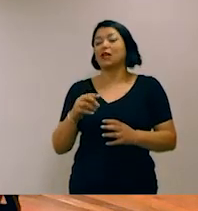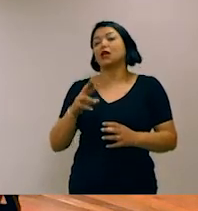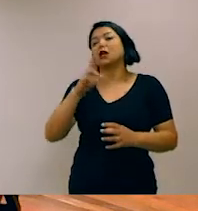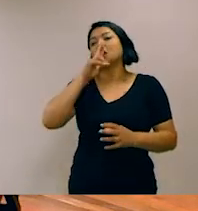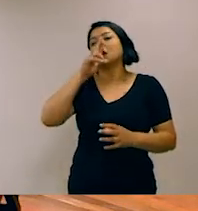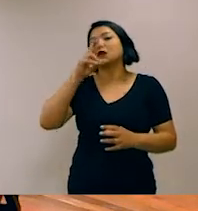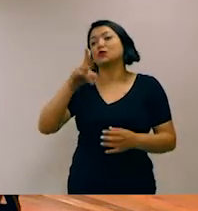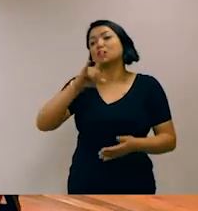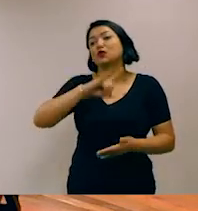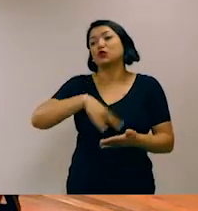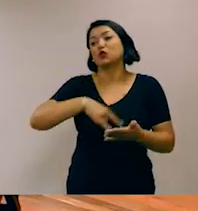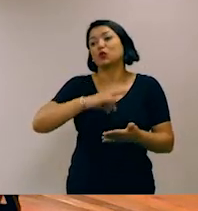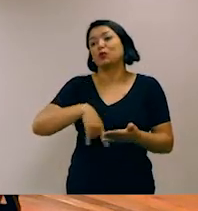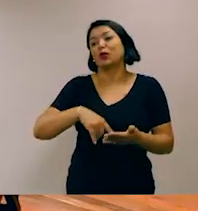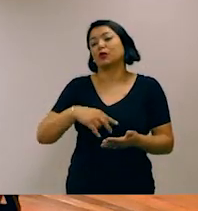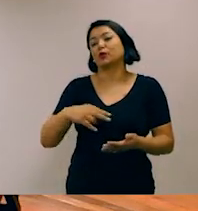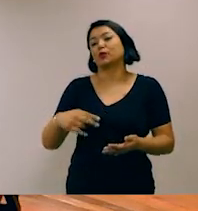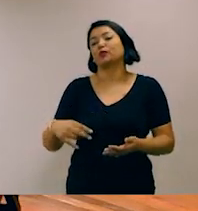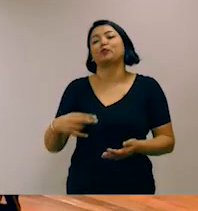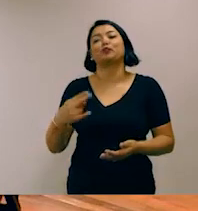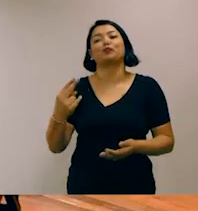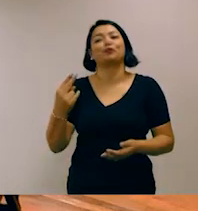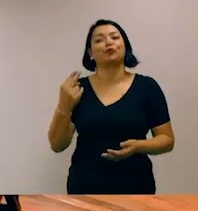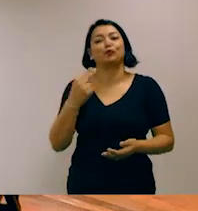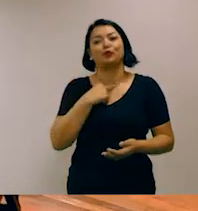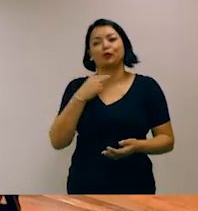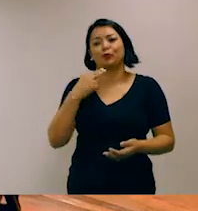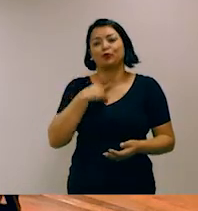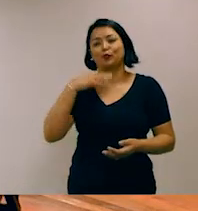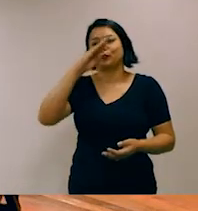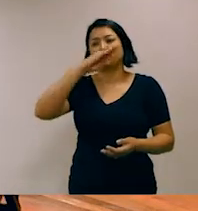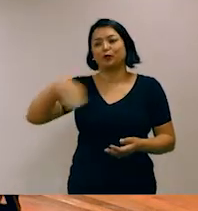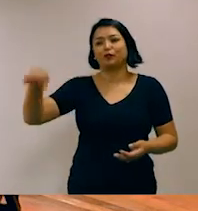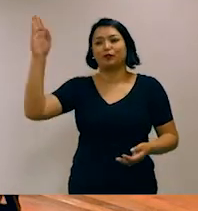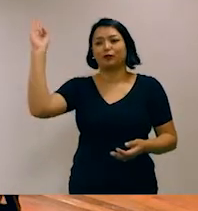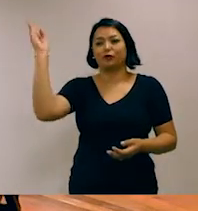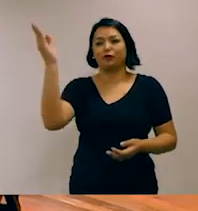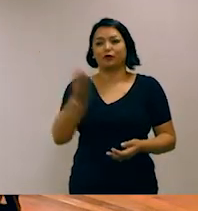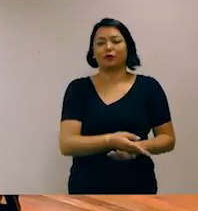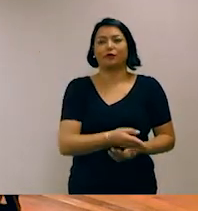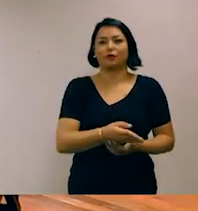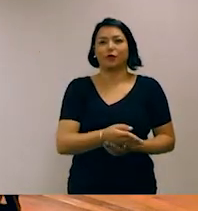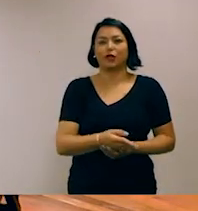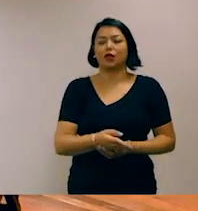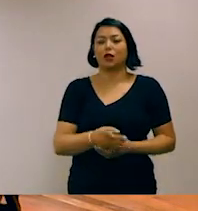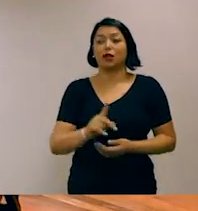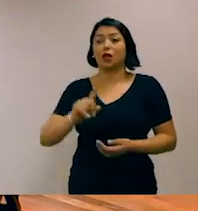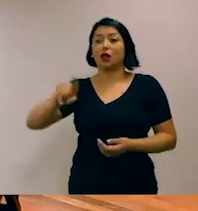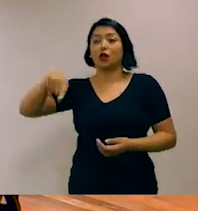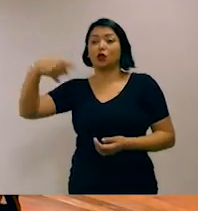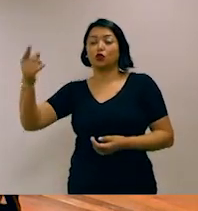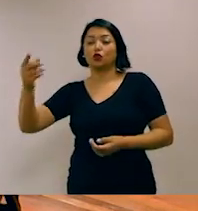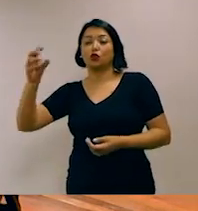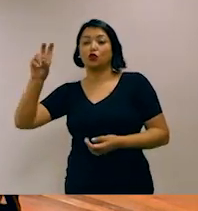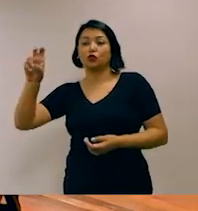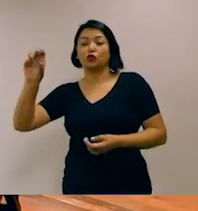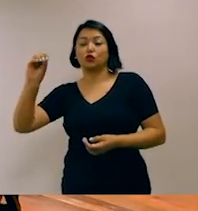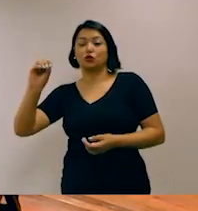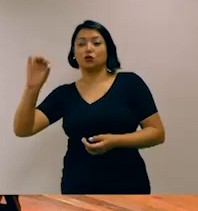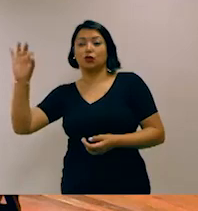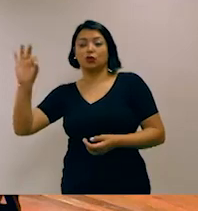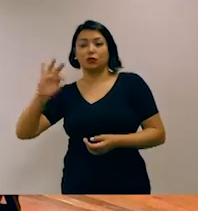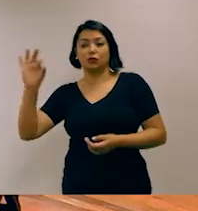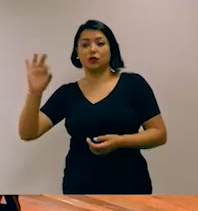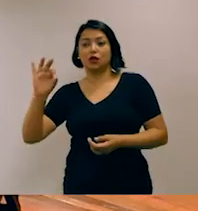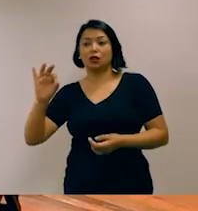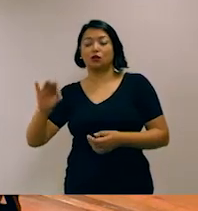And so a high percentage of these documents were petitions that were not approved. So 50% subdivided